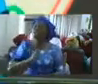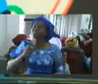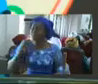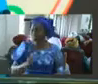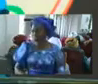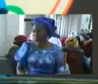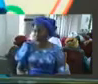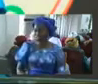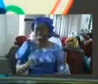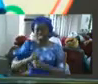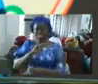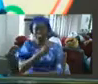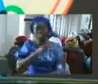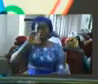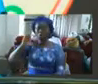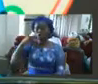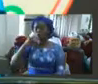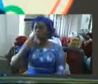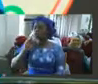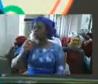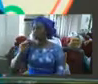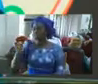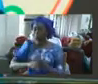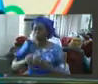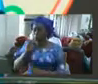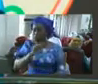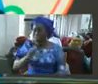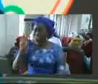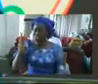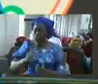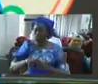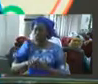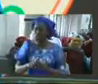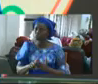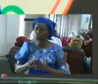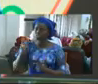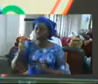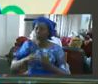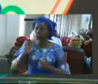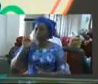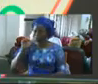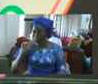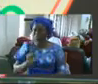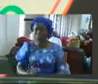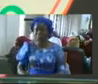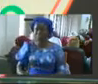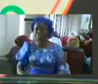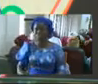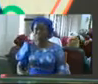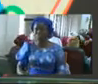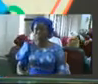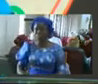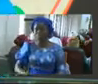2 Chronicles chapter 1 from verse 6 to 15. 2 Chronicles 1, 6 to 15. Solomon